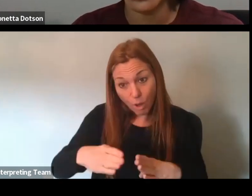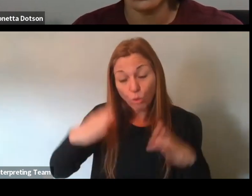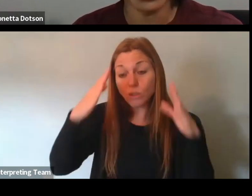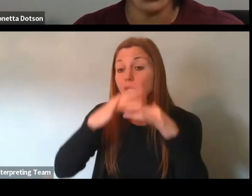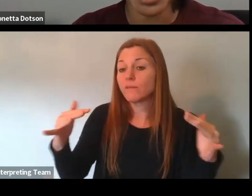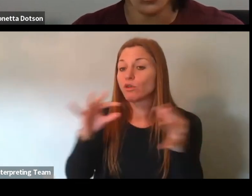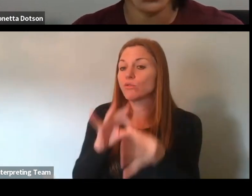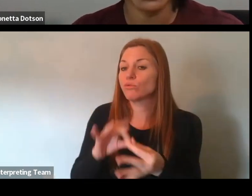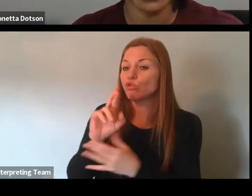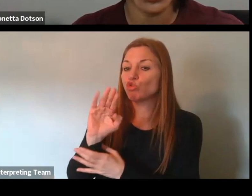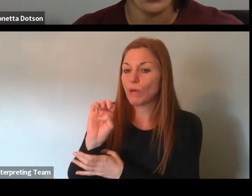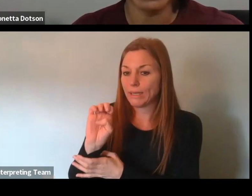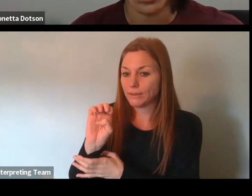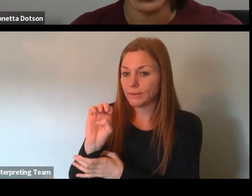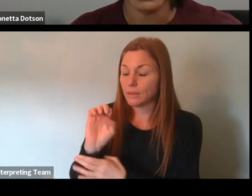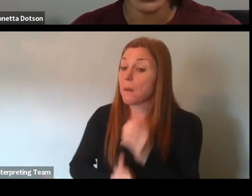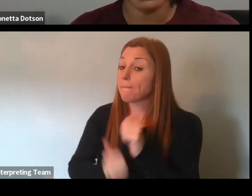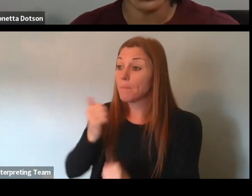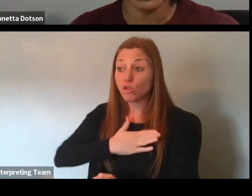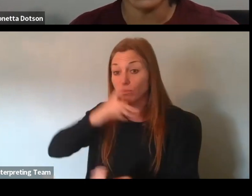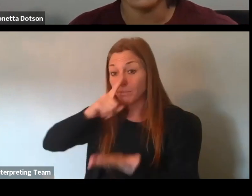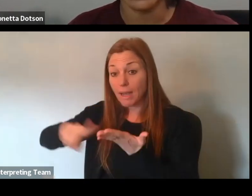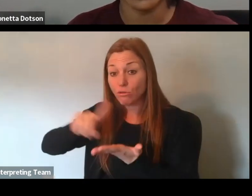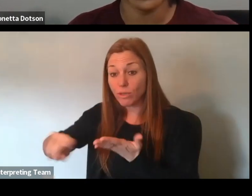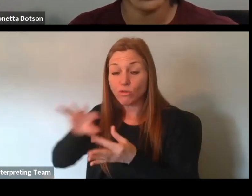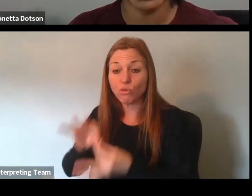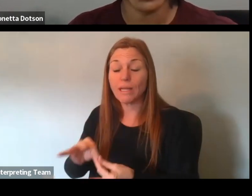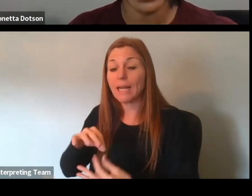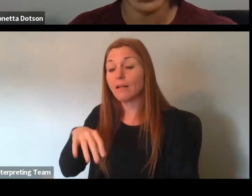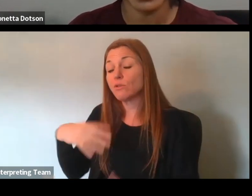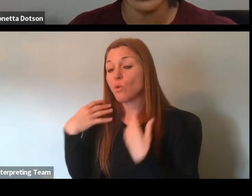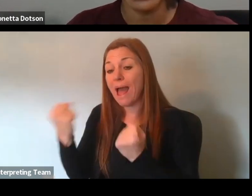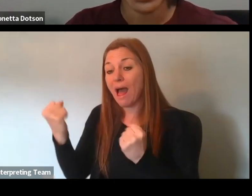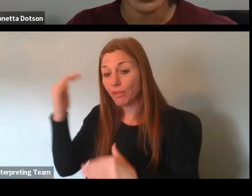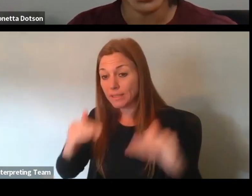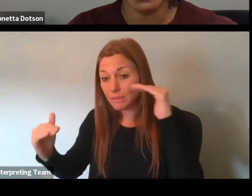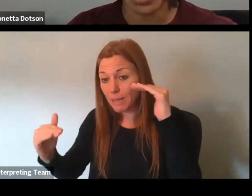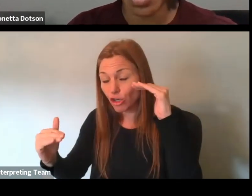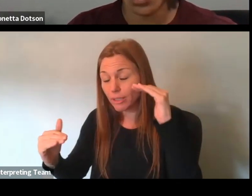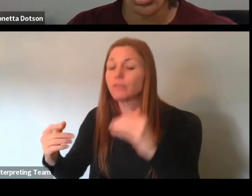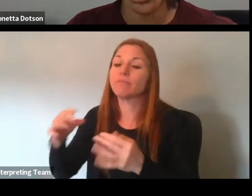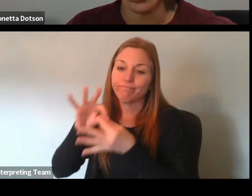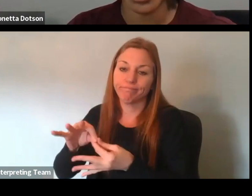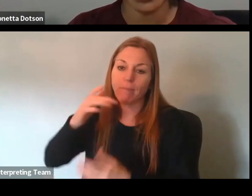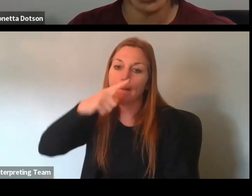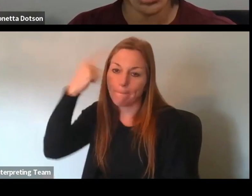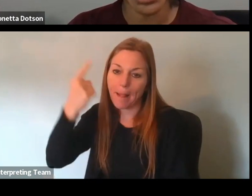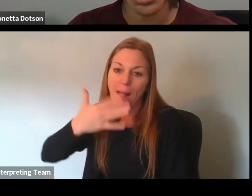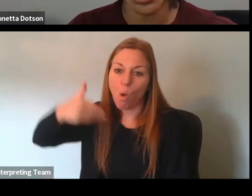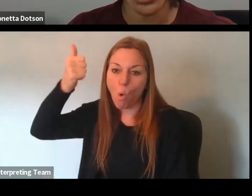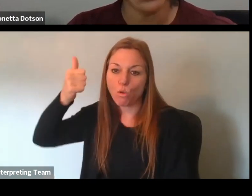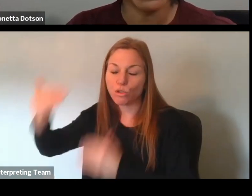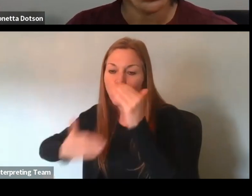older adults, but this applies to all aspects of diversity. That can be socioeconomic status,